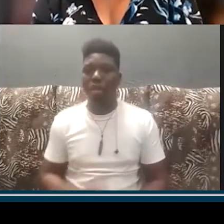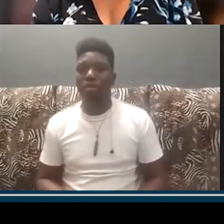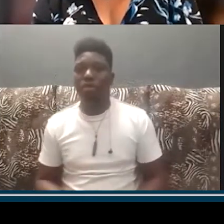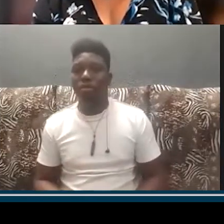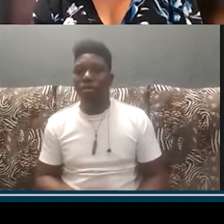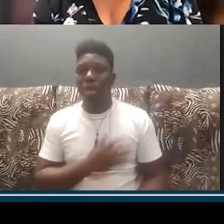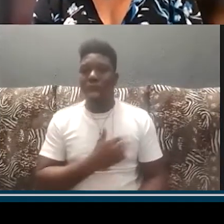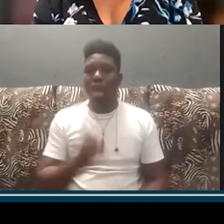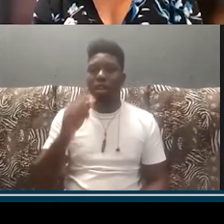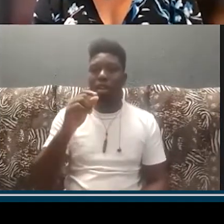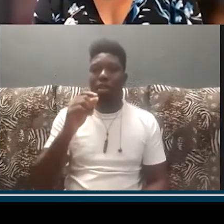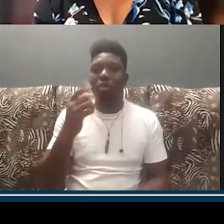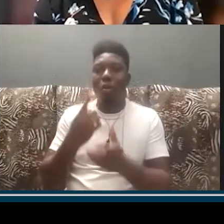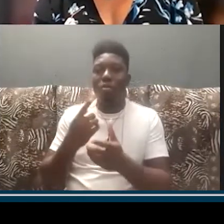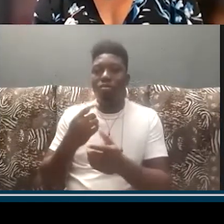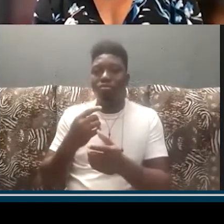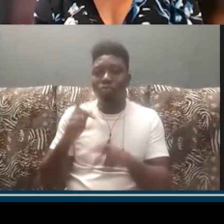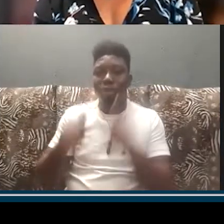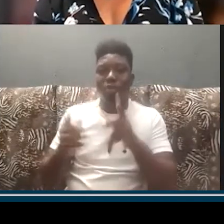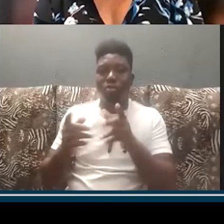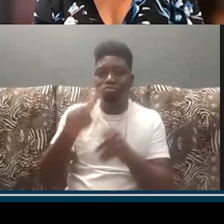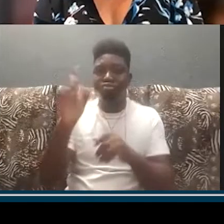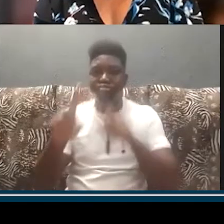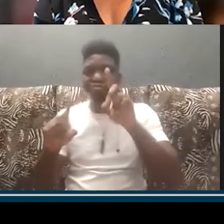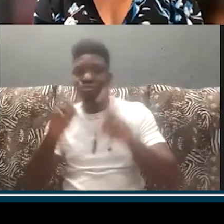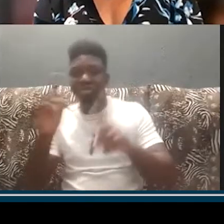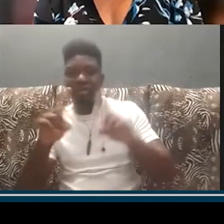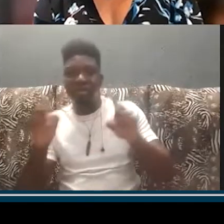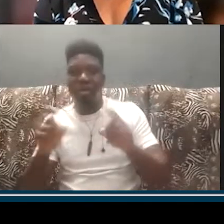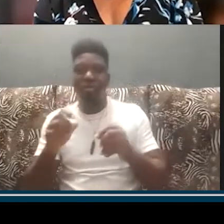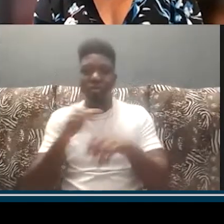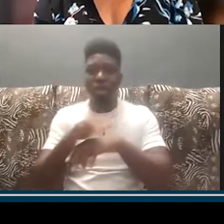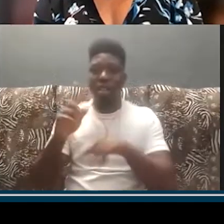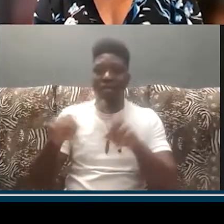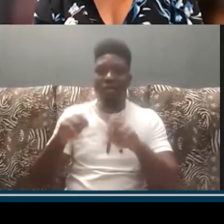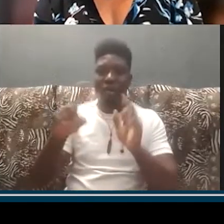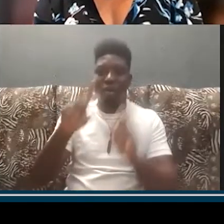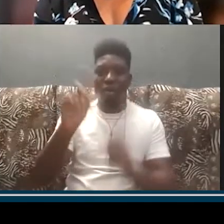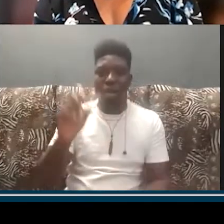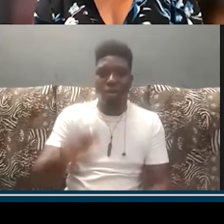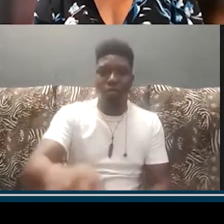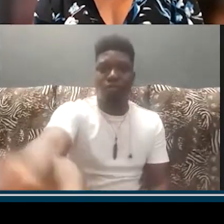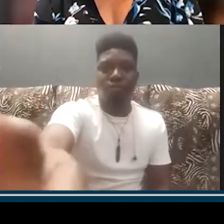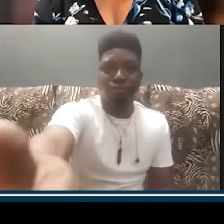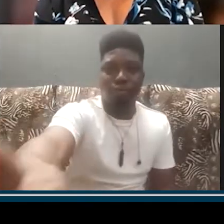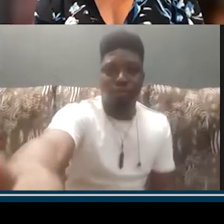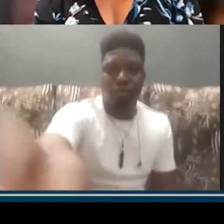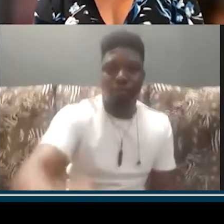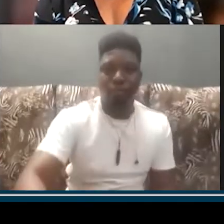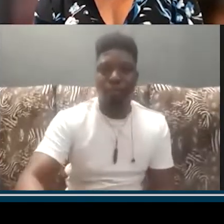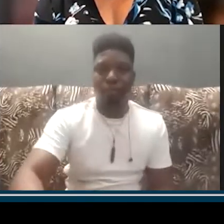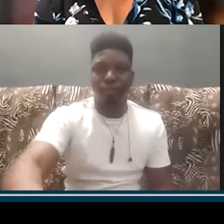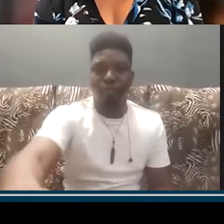ways to advocate currently /has left the meeting for diversity, for